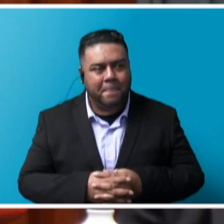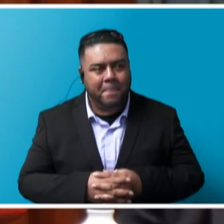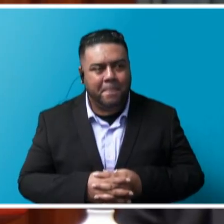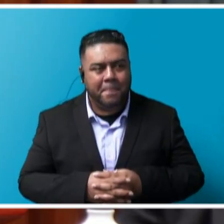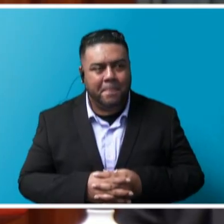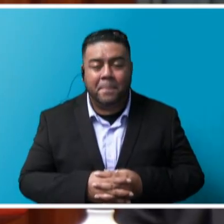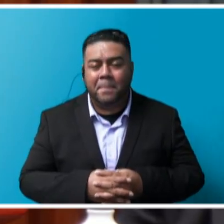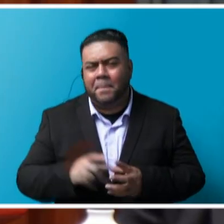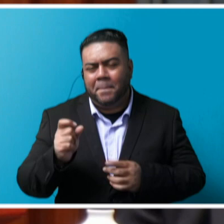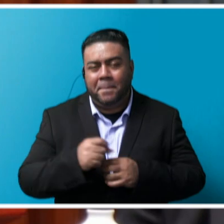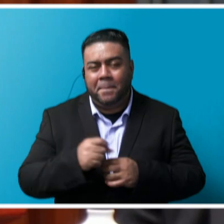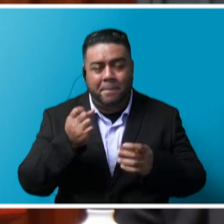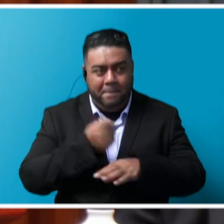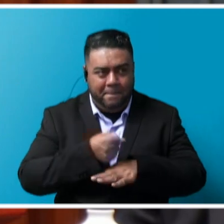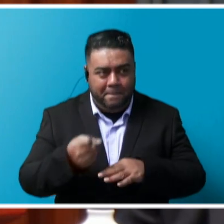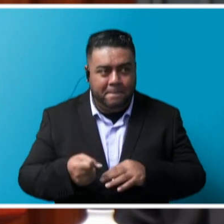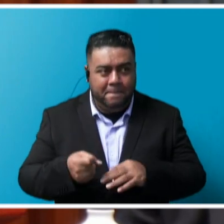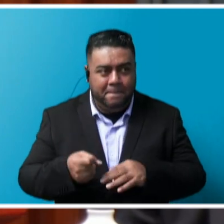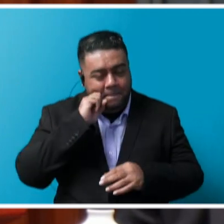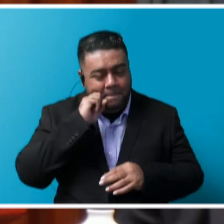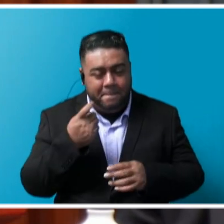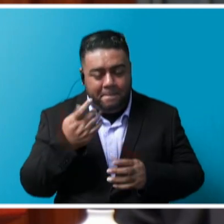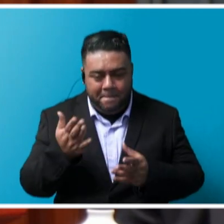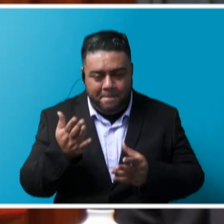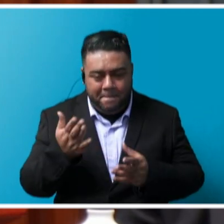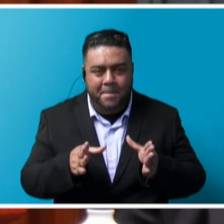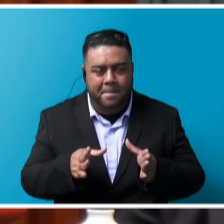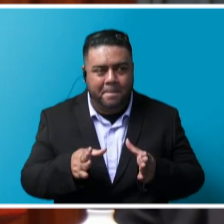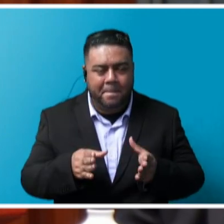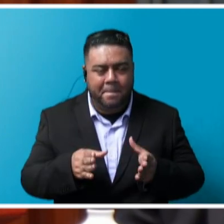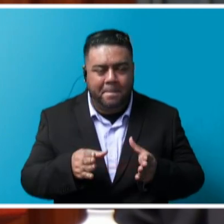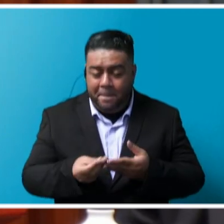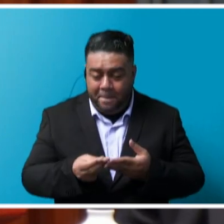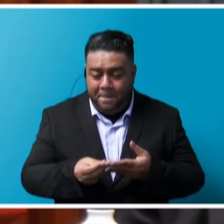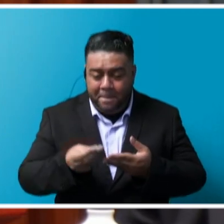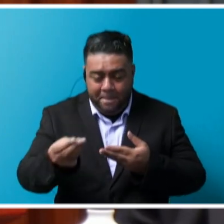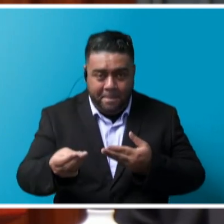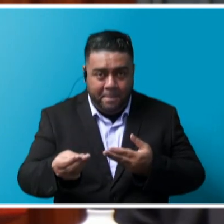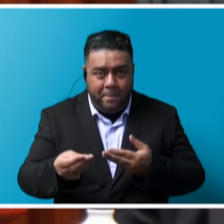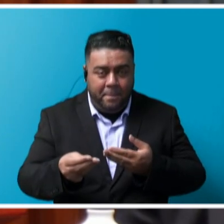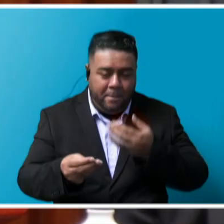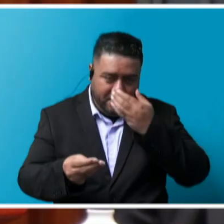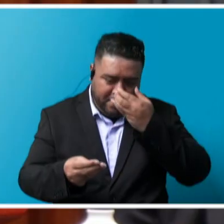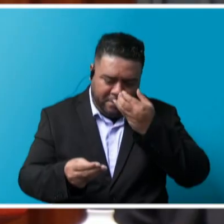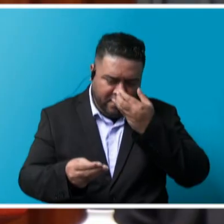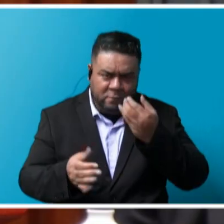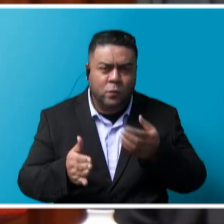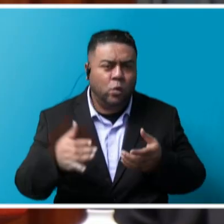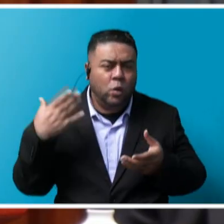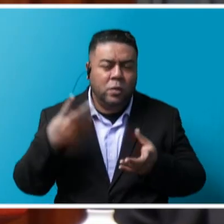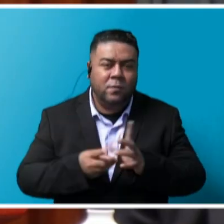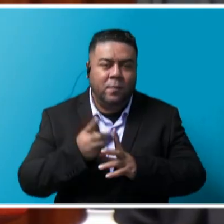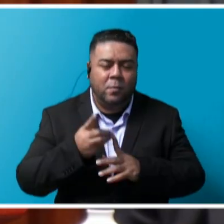complementing this initiative, the government will commence the remediation of the Singapore Dam site, continuing the development of long-term